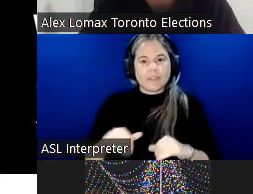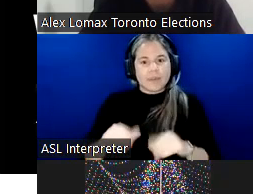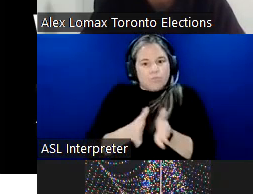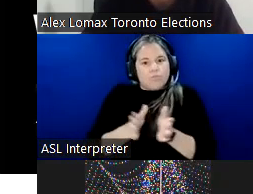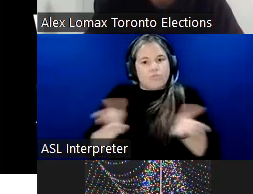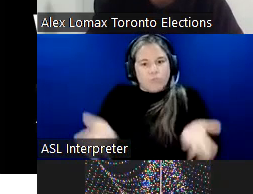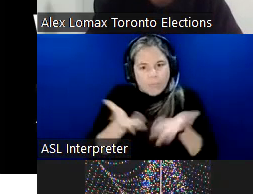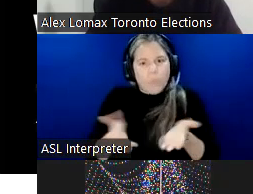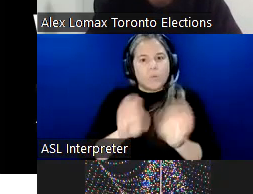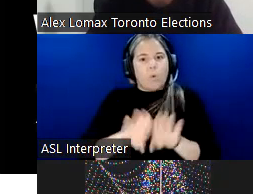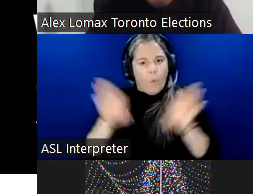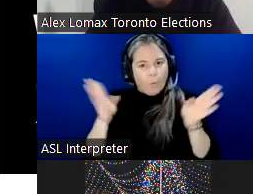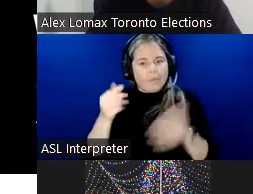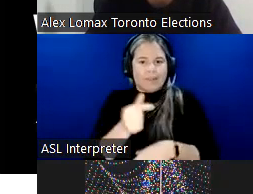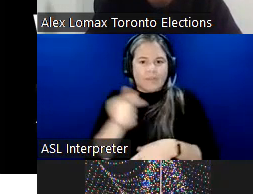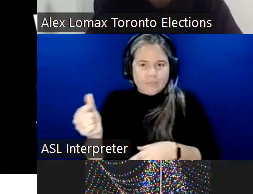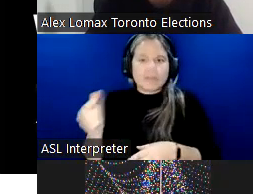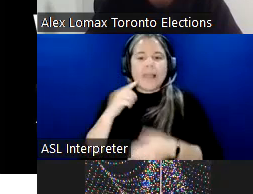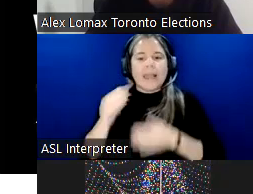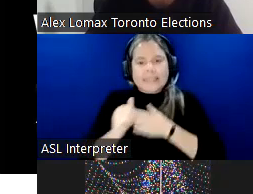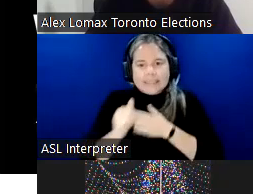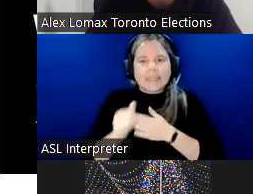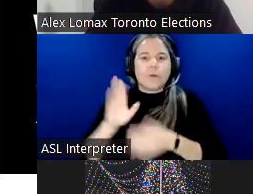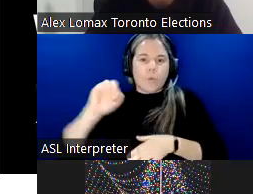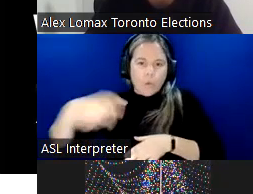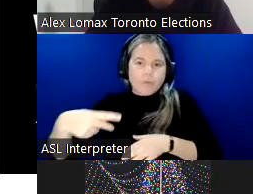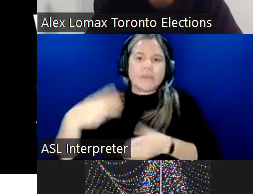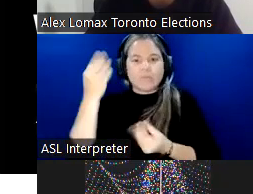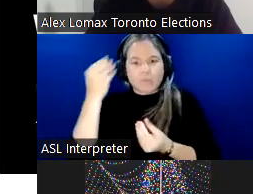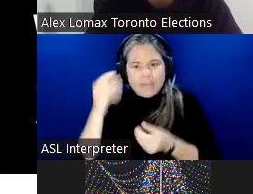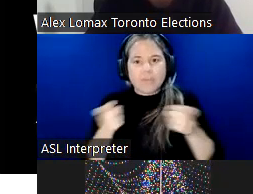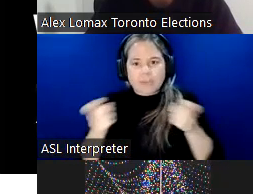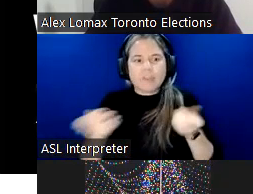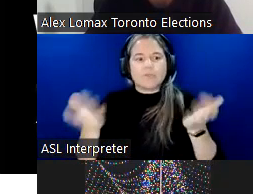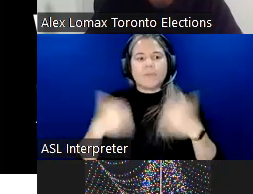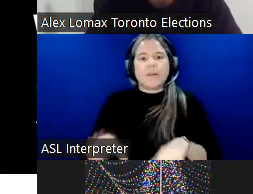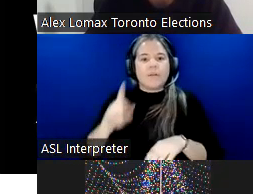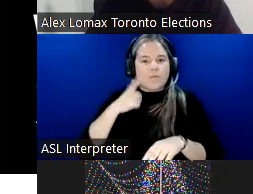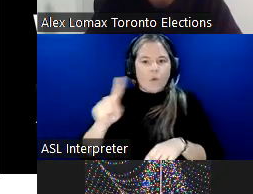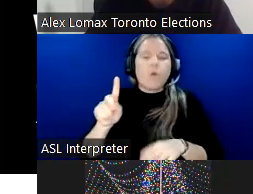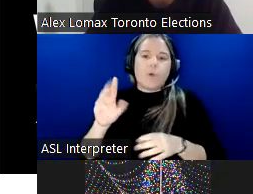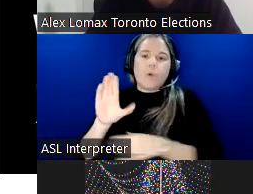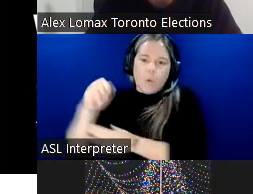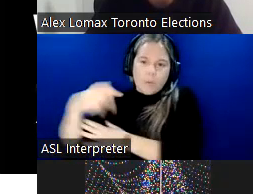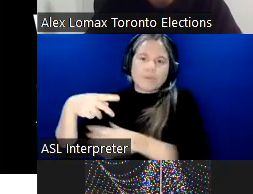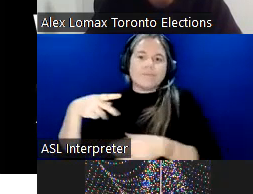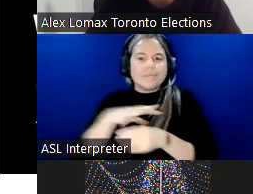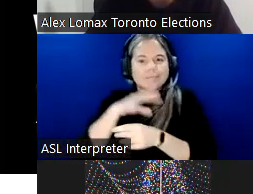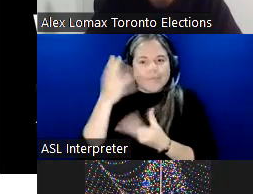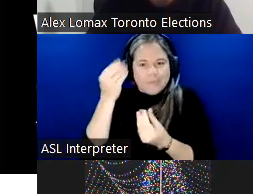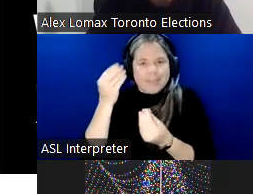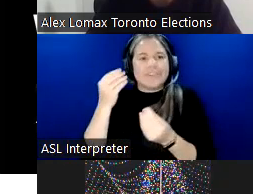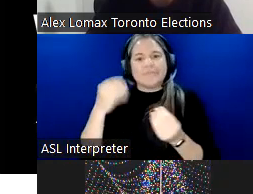government, which is to lead corporate information management, enable corporate informational stewardship, and deliver information production